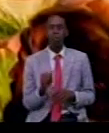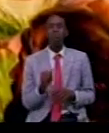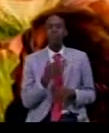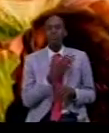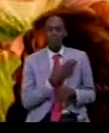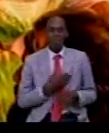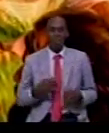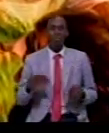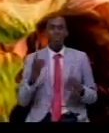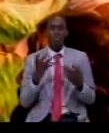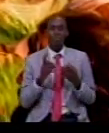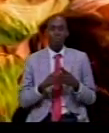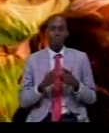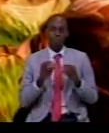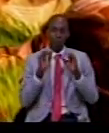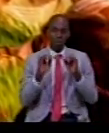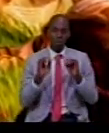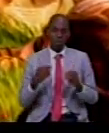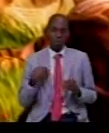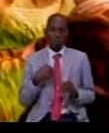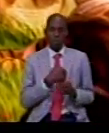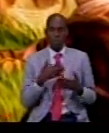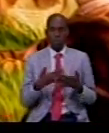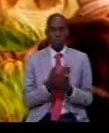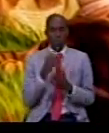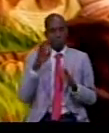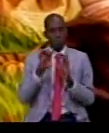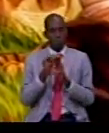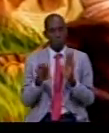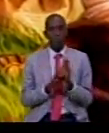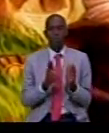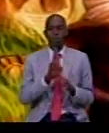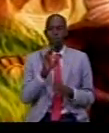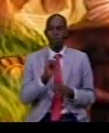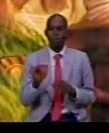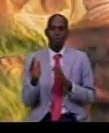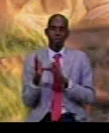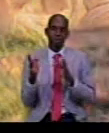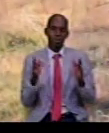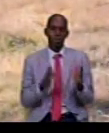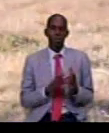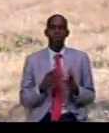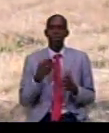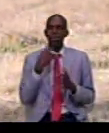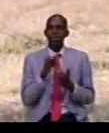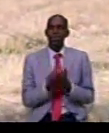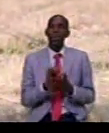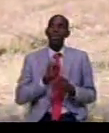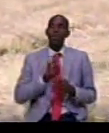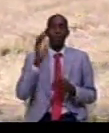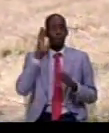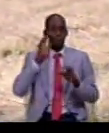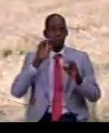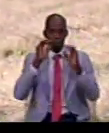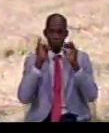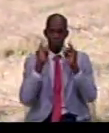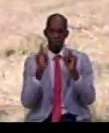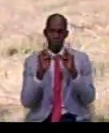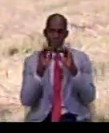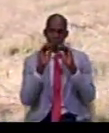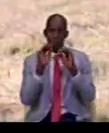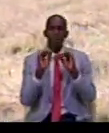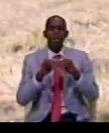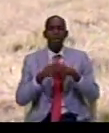sent Jesus. I will instruct thee and teach thee. How do you get instruction without